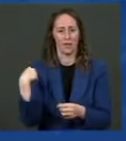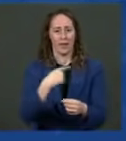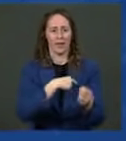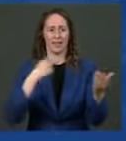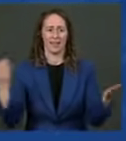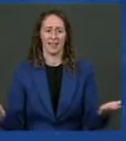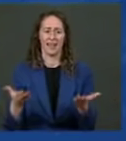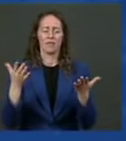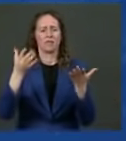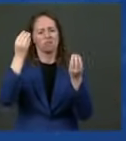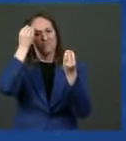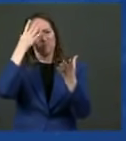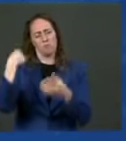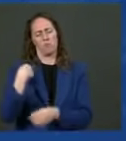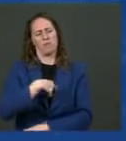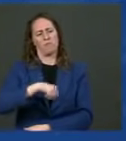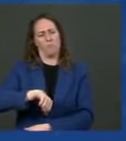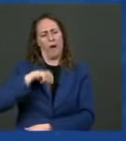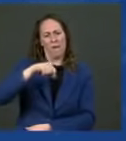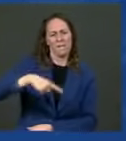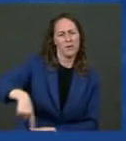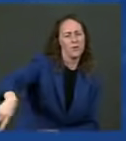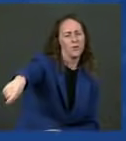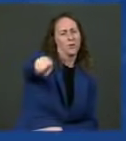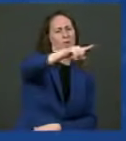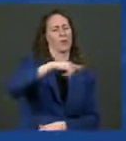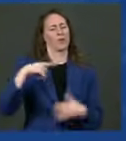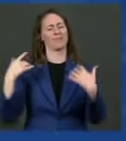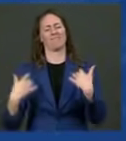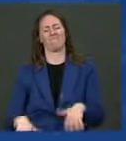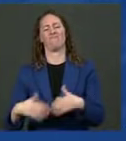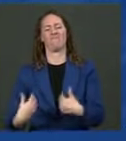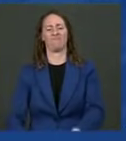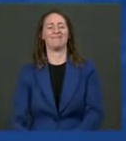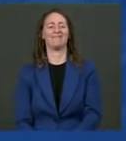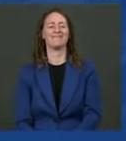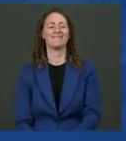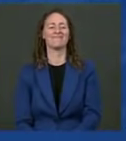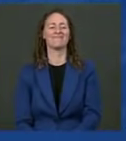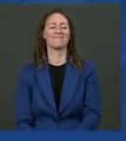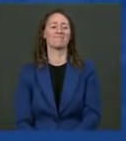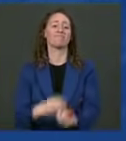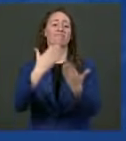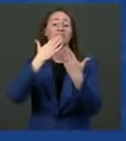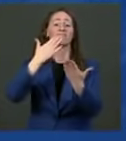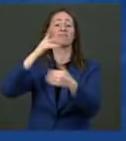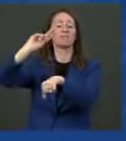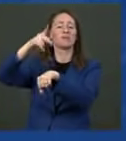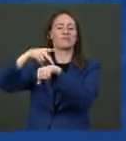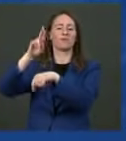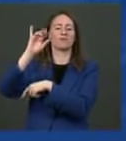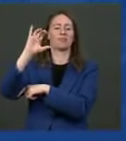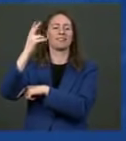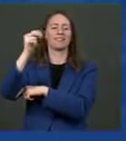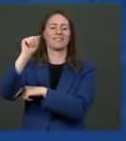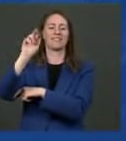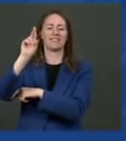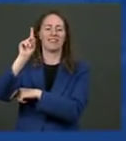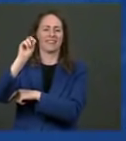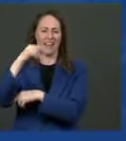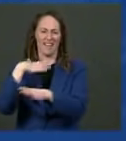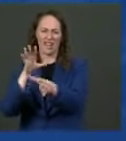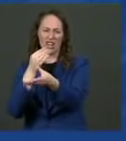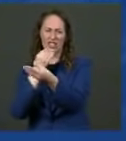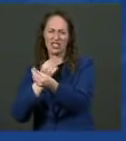how very proud of you and your classmates we all are. I also want to thank Principal Richardson. I was kidding him. I was saying, this school is